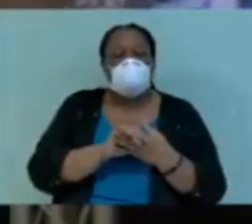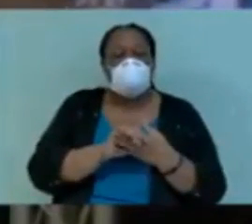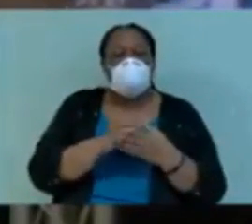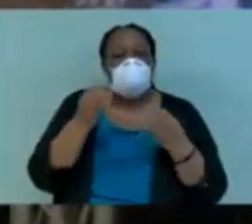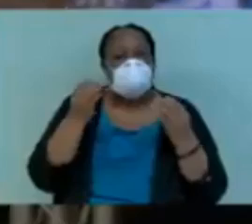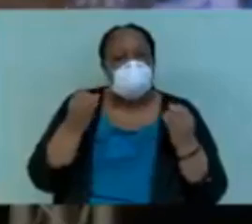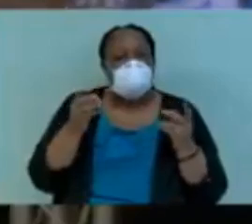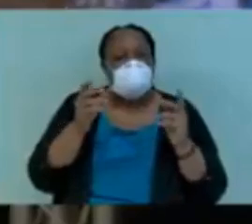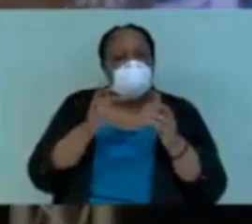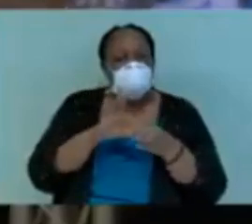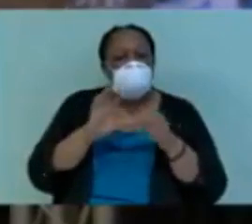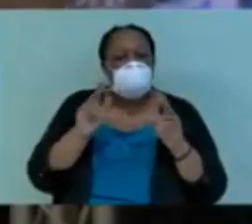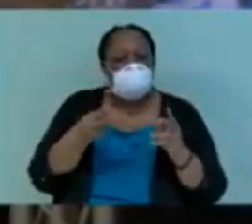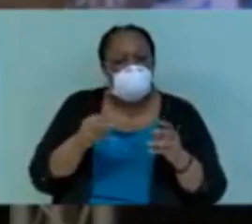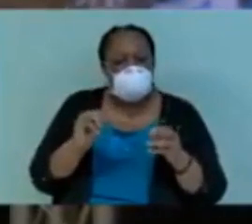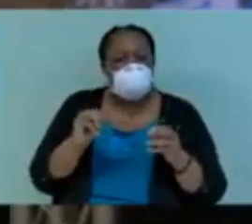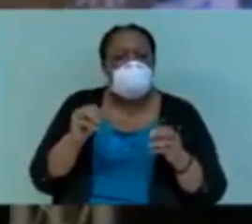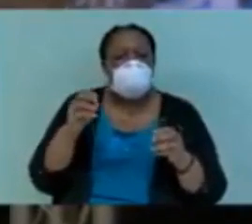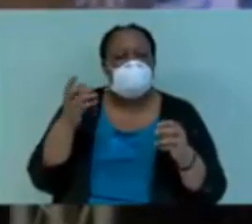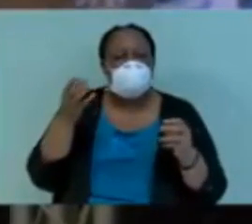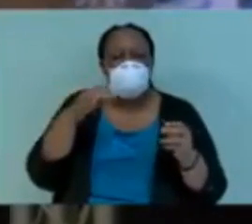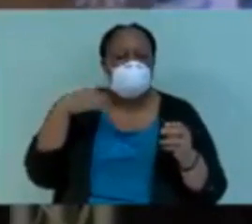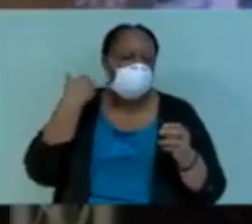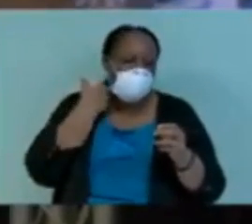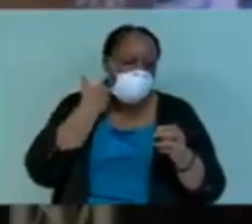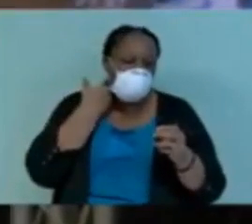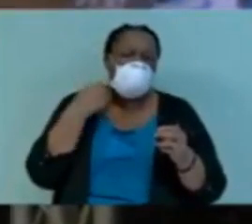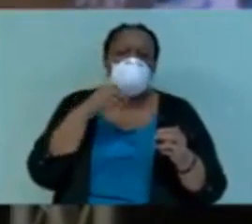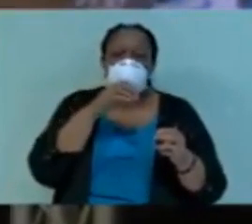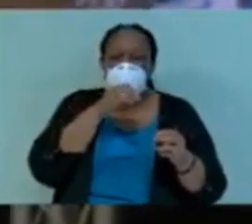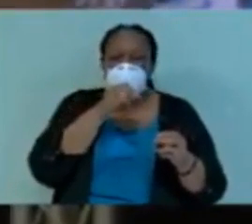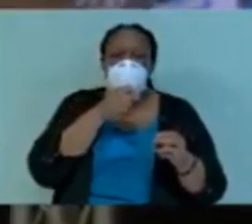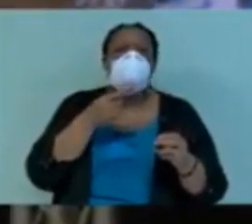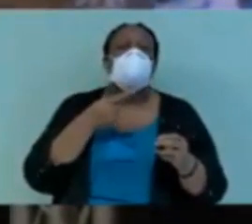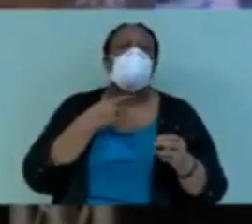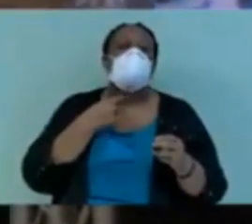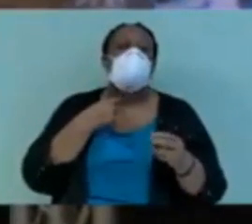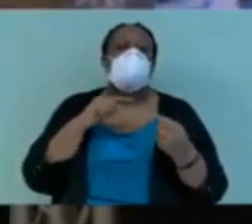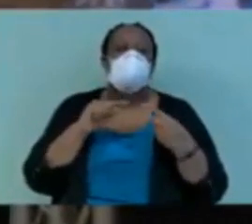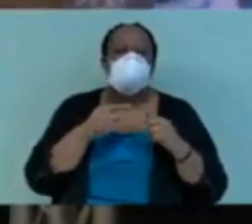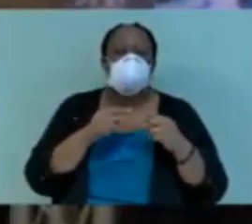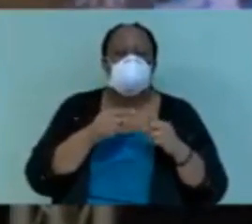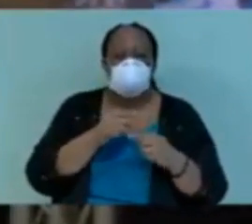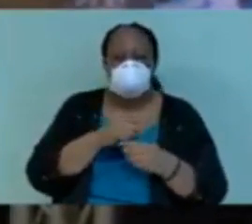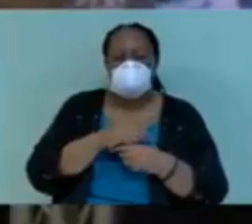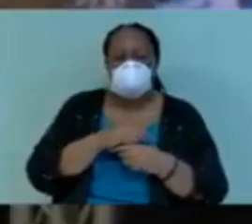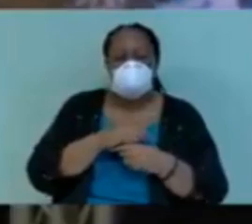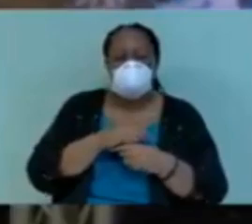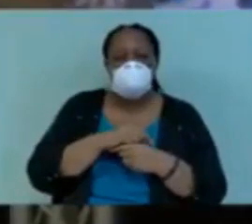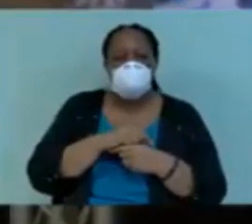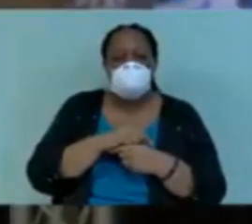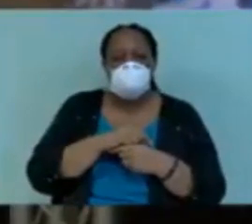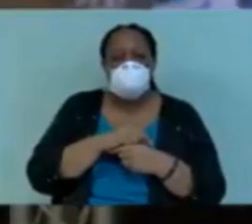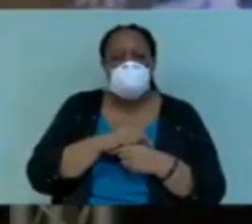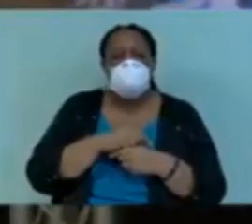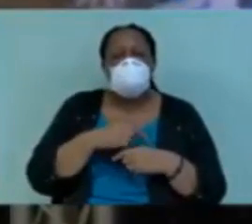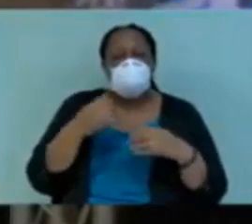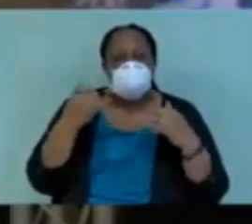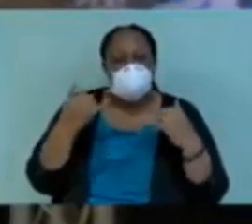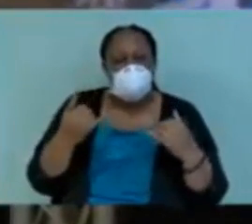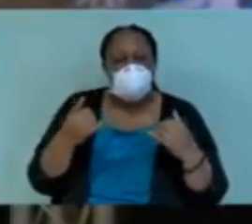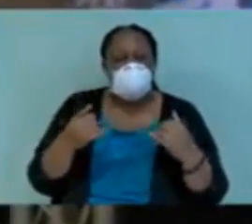87% were symptomatic, or they manifested symptoms, and the remainder